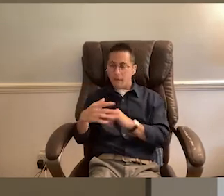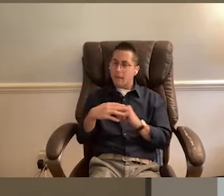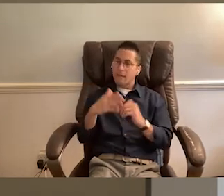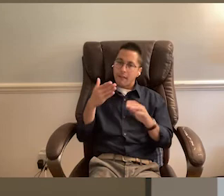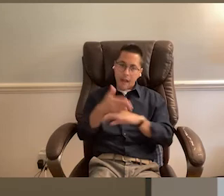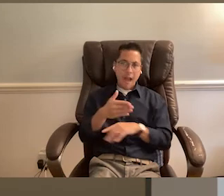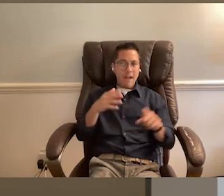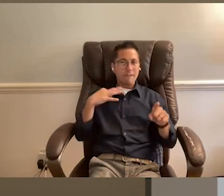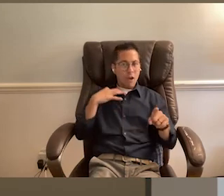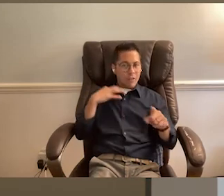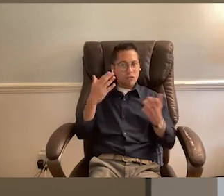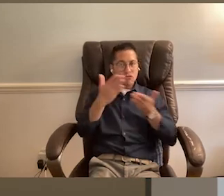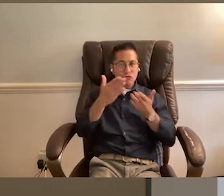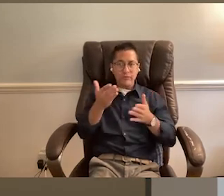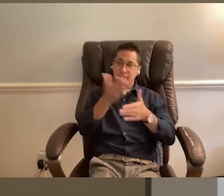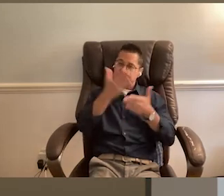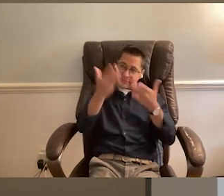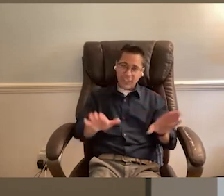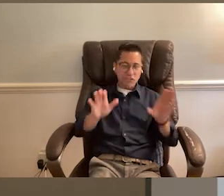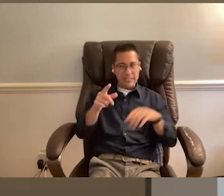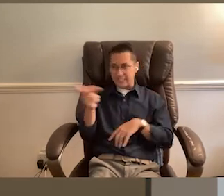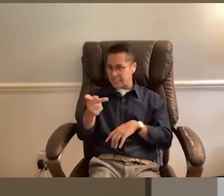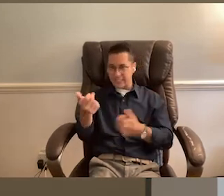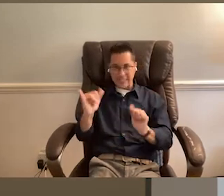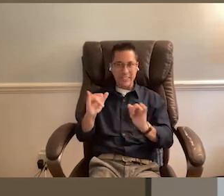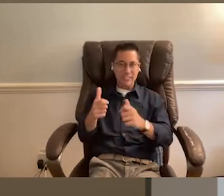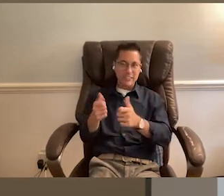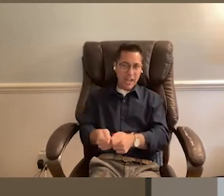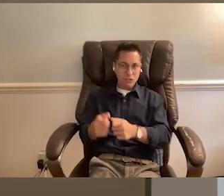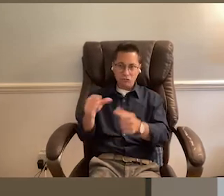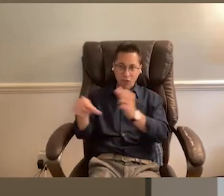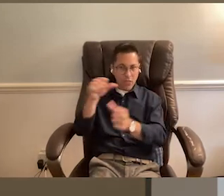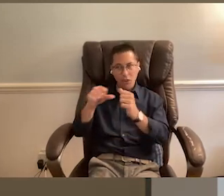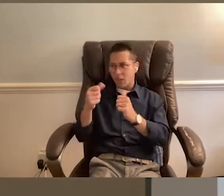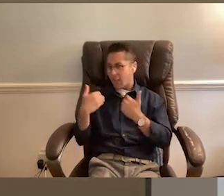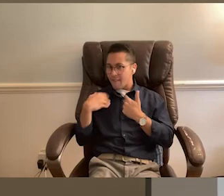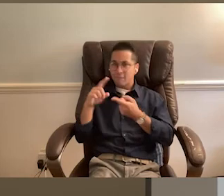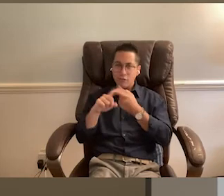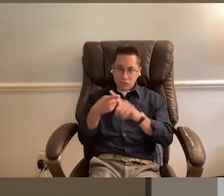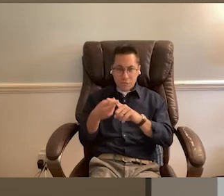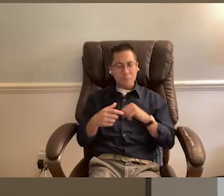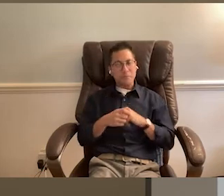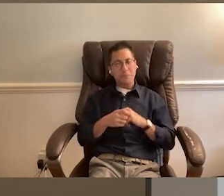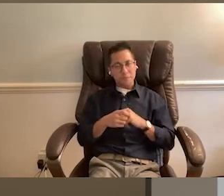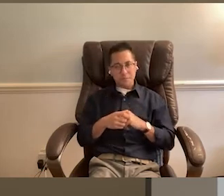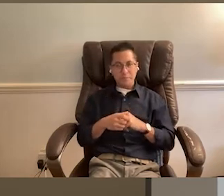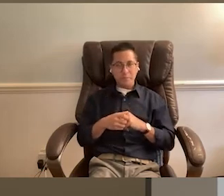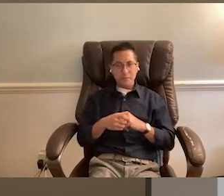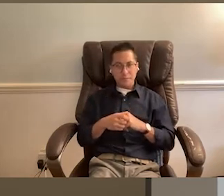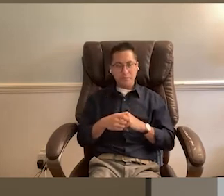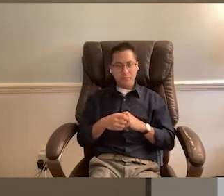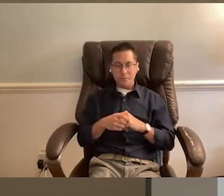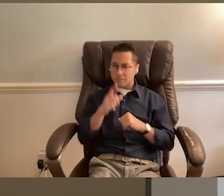But he wanted to do psychology, counseling, something like that, and now he's like, this is the population that I want to do that with, which is awesome, because we can never find counselors for our students. So